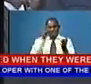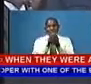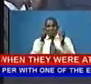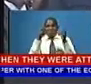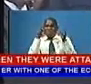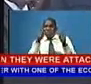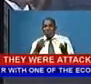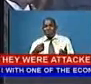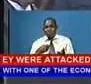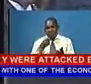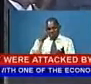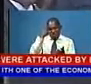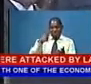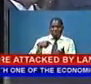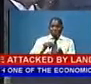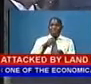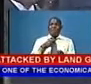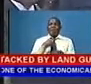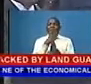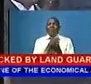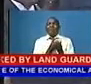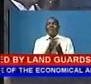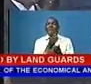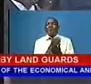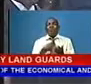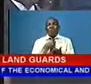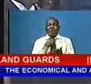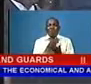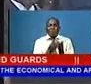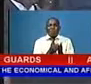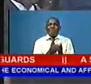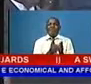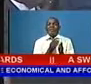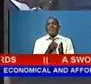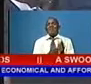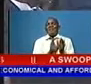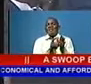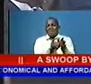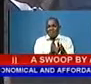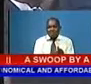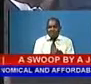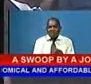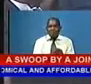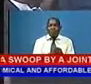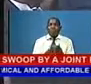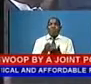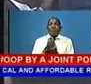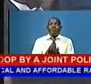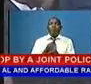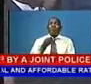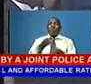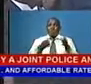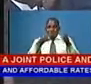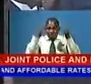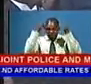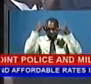serious issue, and we think that we should have some indication. Which, may I counsel? We are talking about this document. The court has ruled on